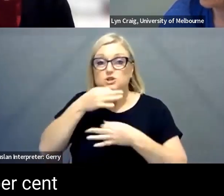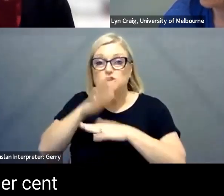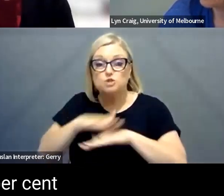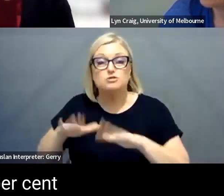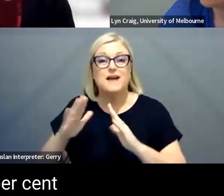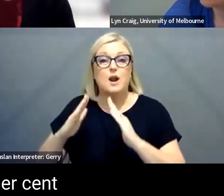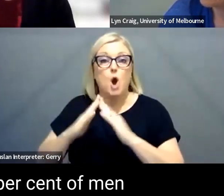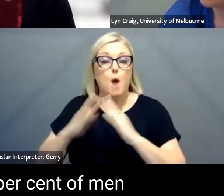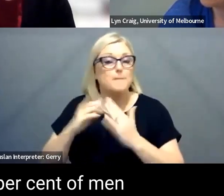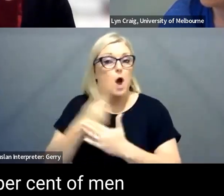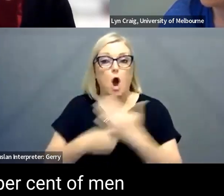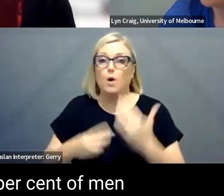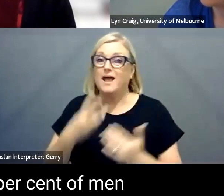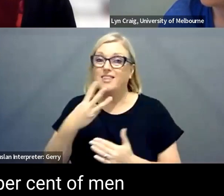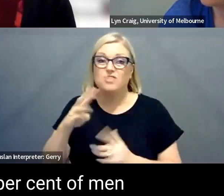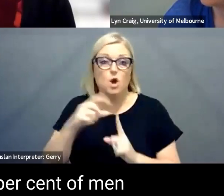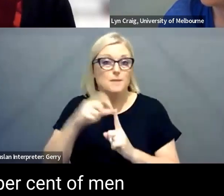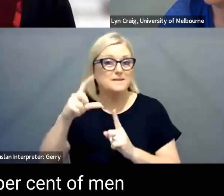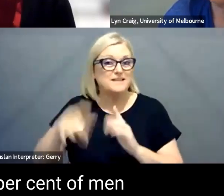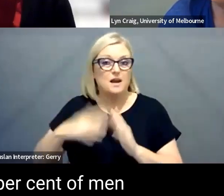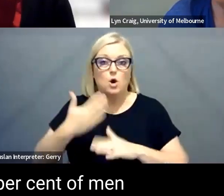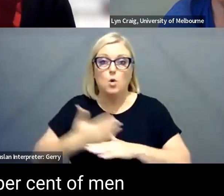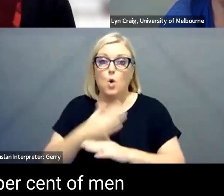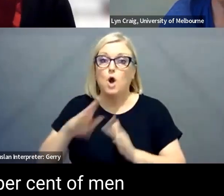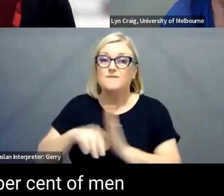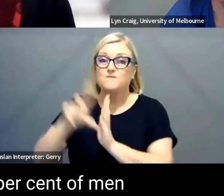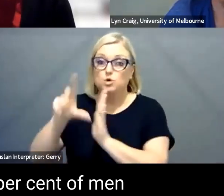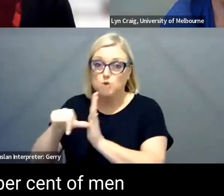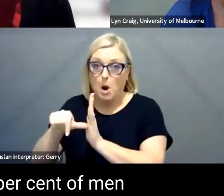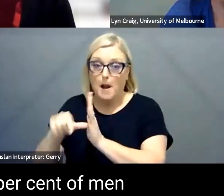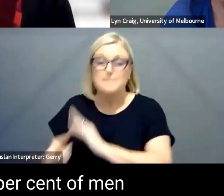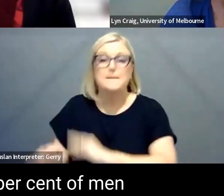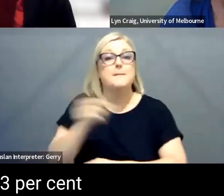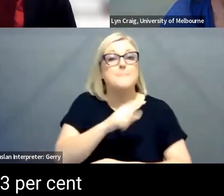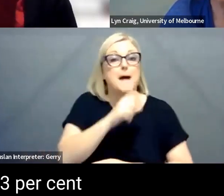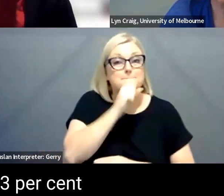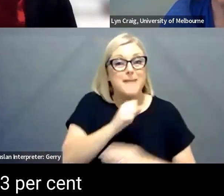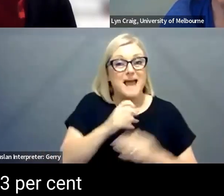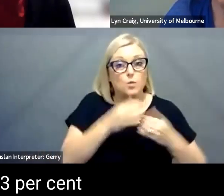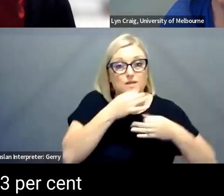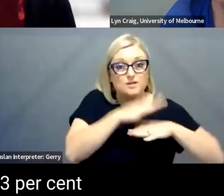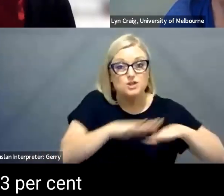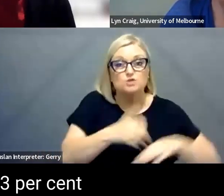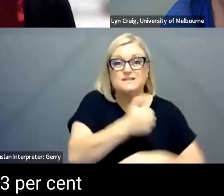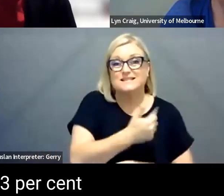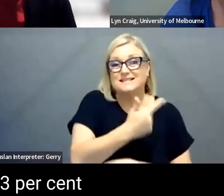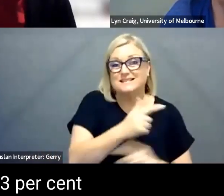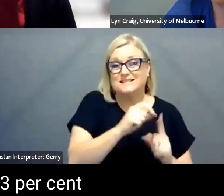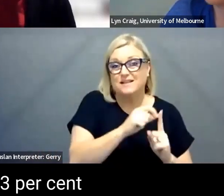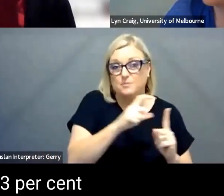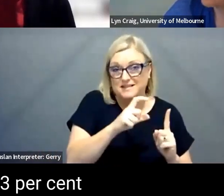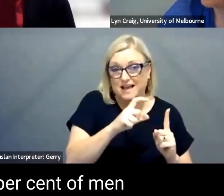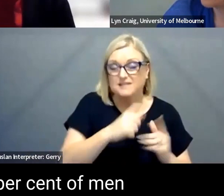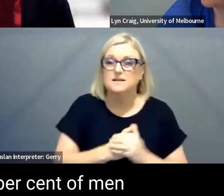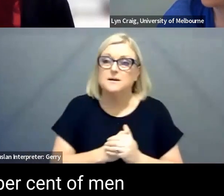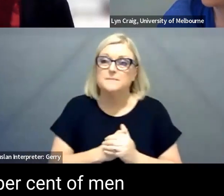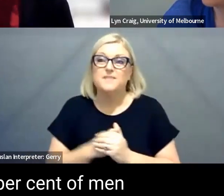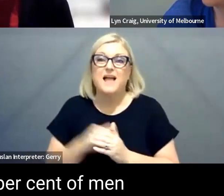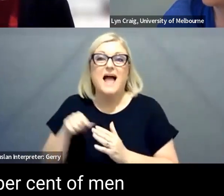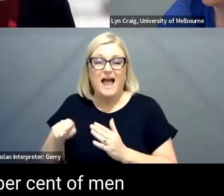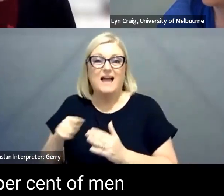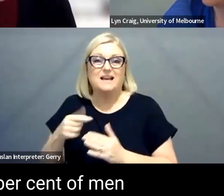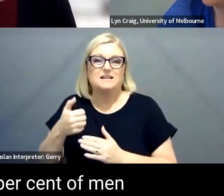were working full-time compared to 67% of men in the same situation, and about 33% were working part-time compared